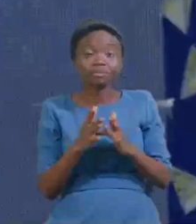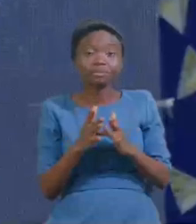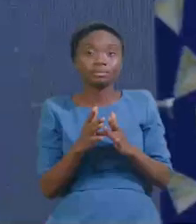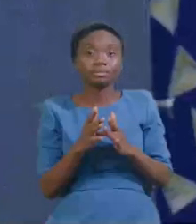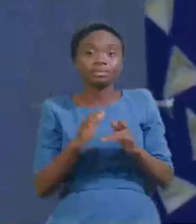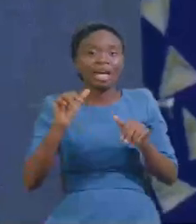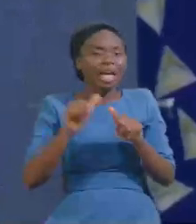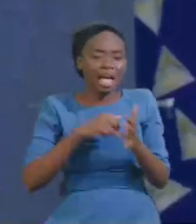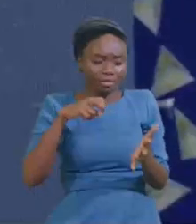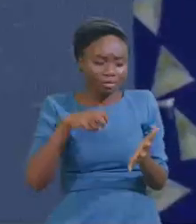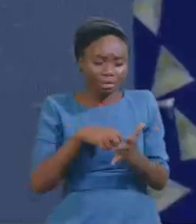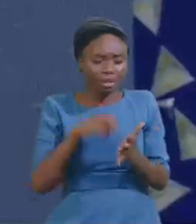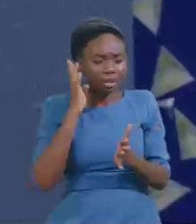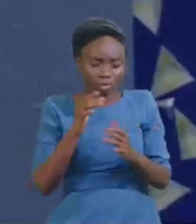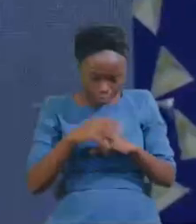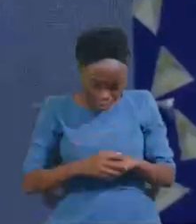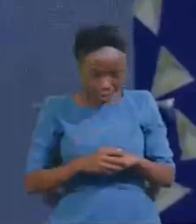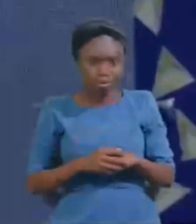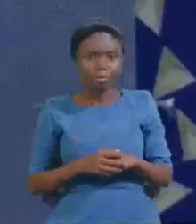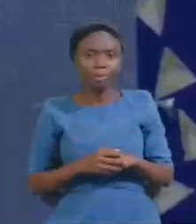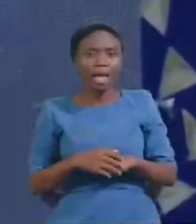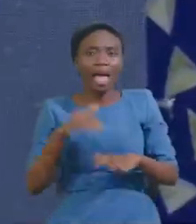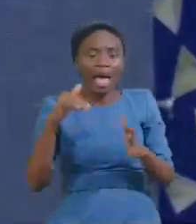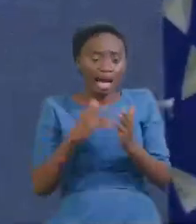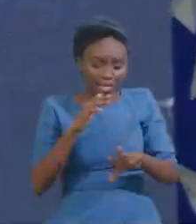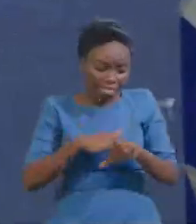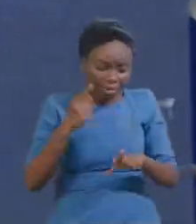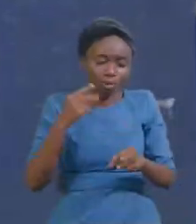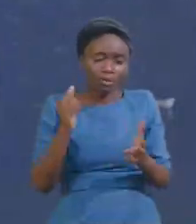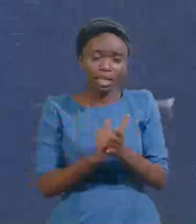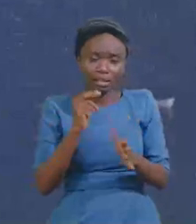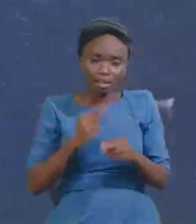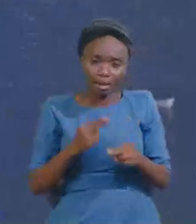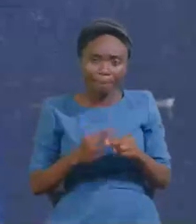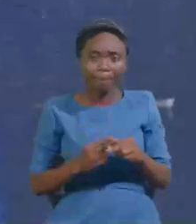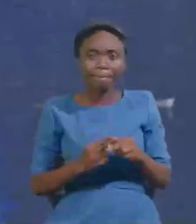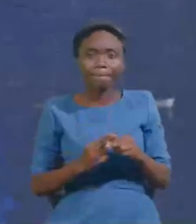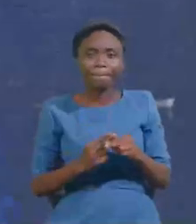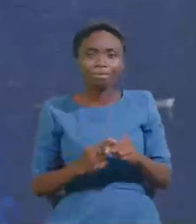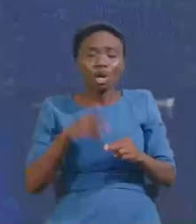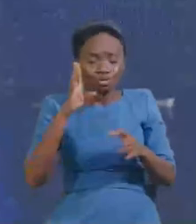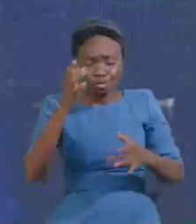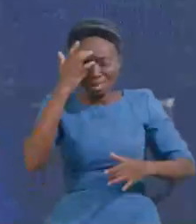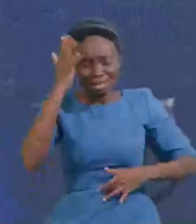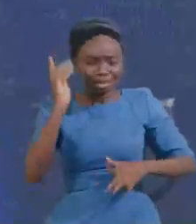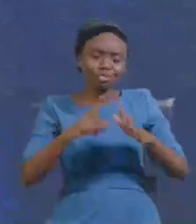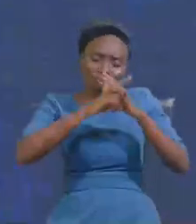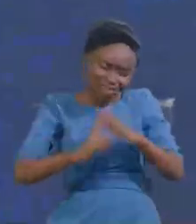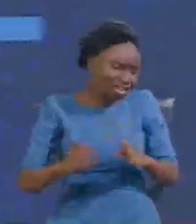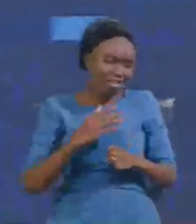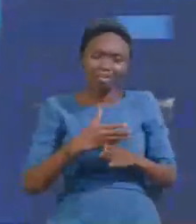every knee will bow. At the mention of that name, your sickness will vanish